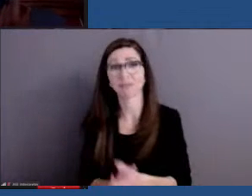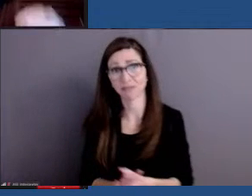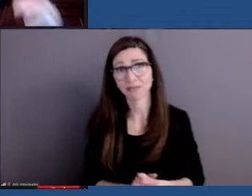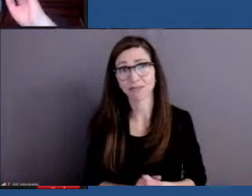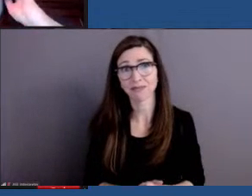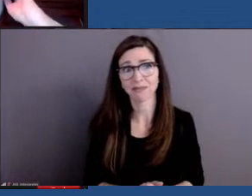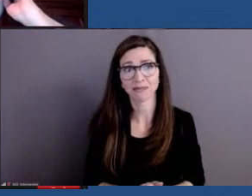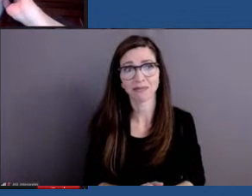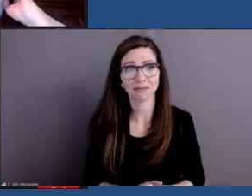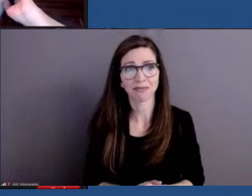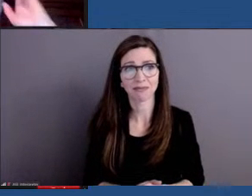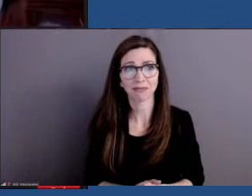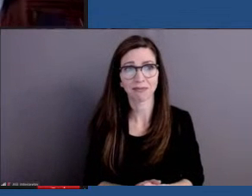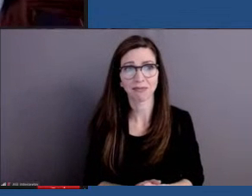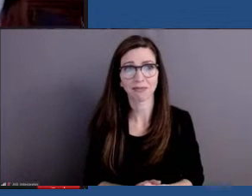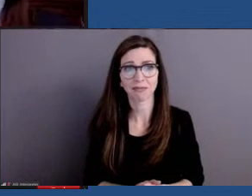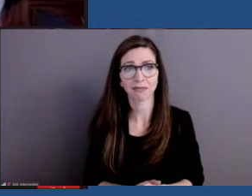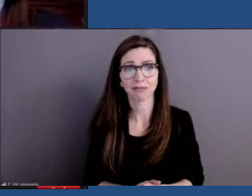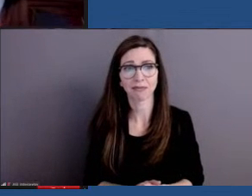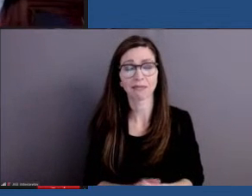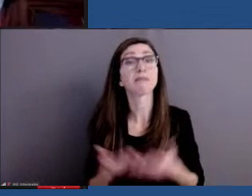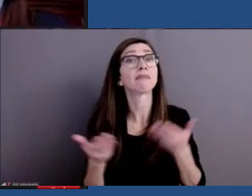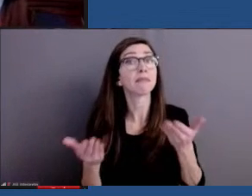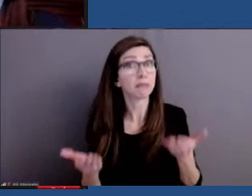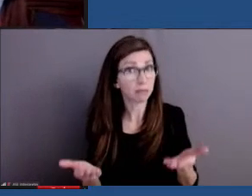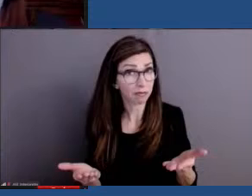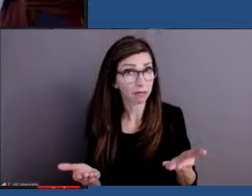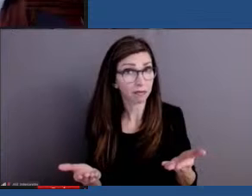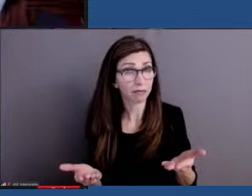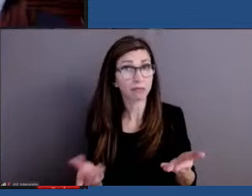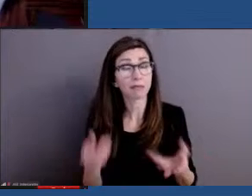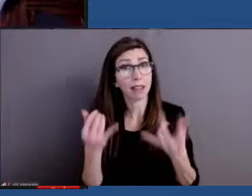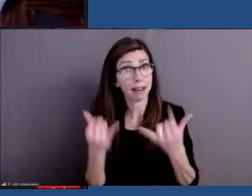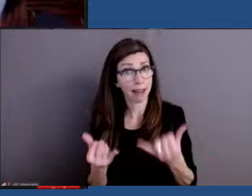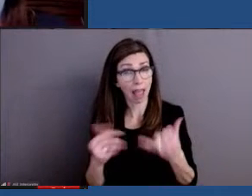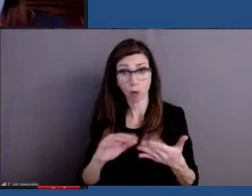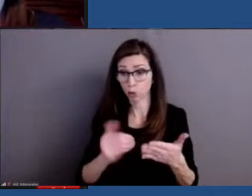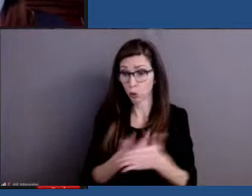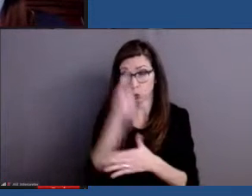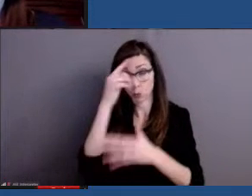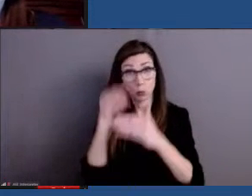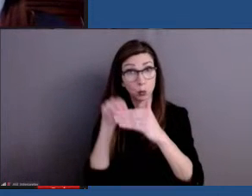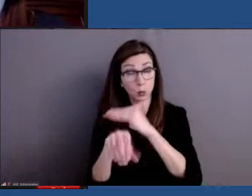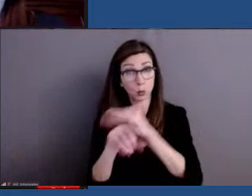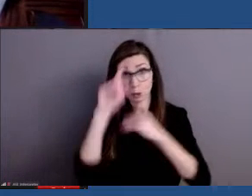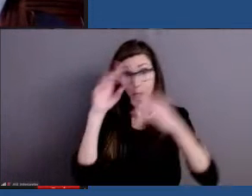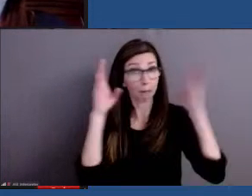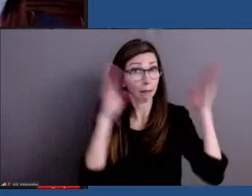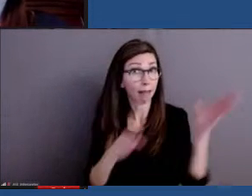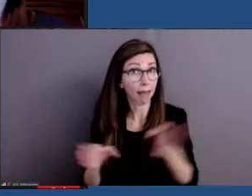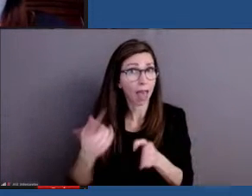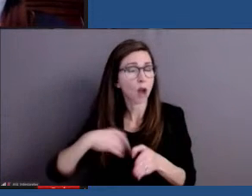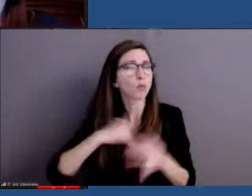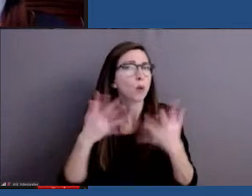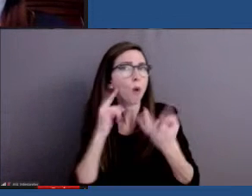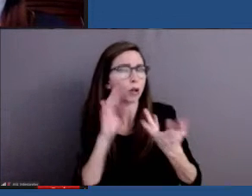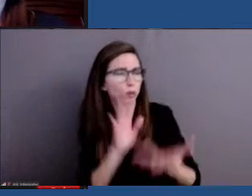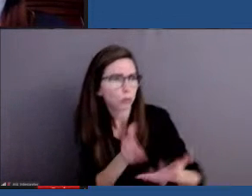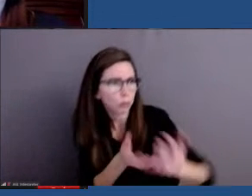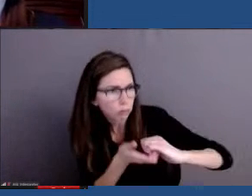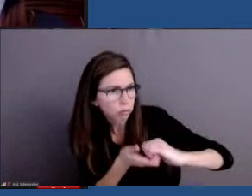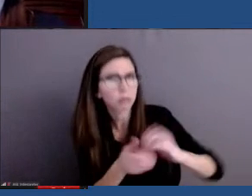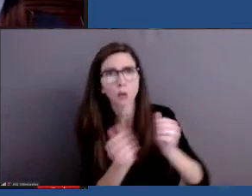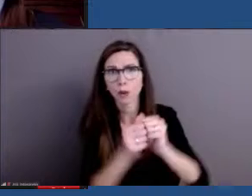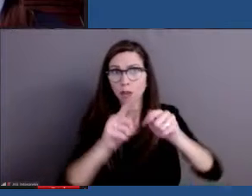As part of our new City of Ottawa Municipal Accessibility Plan, we're also looking to connect with diverse groups of persons